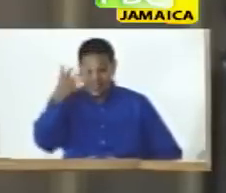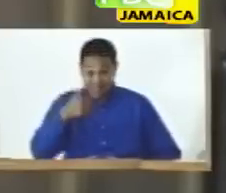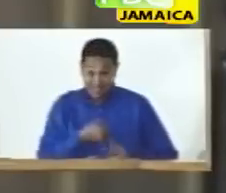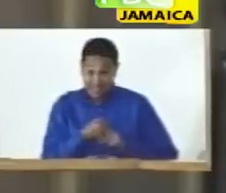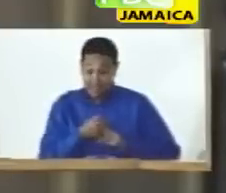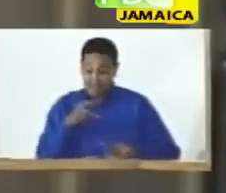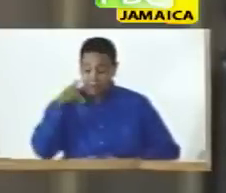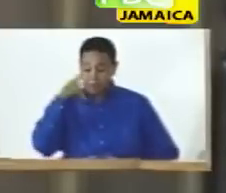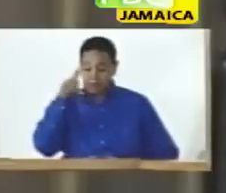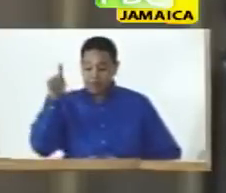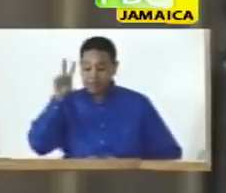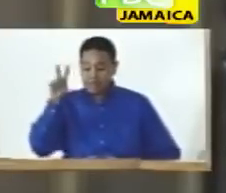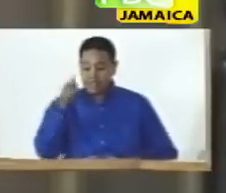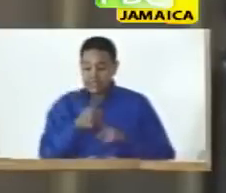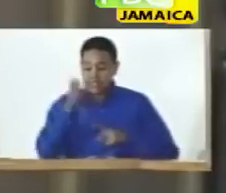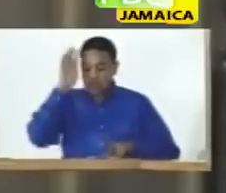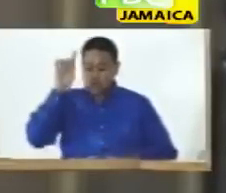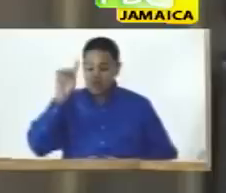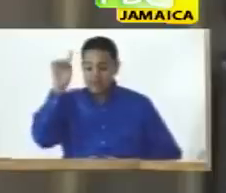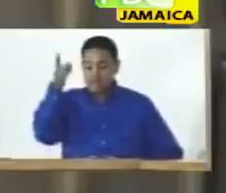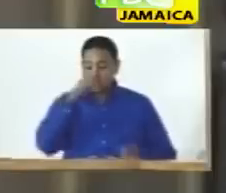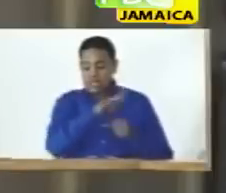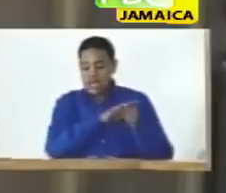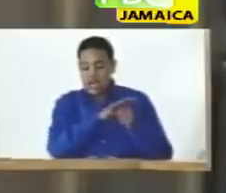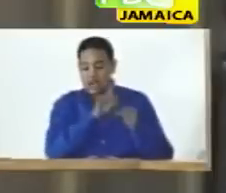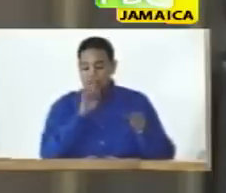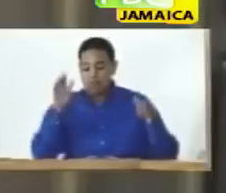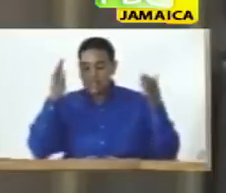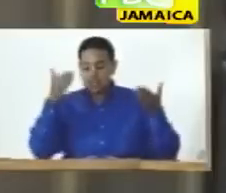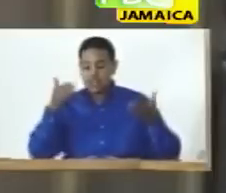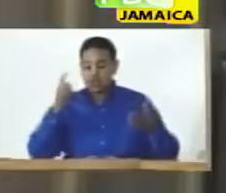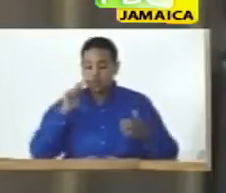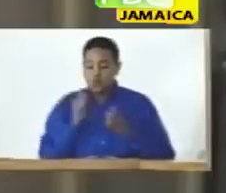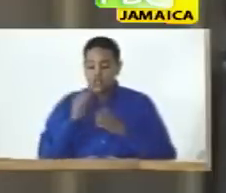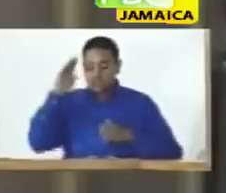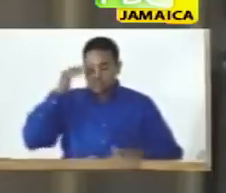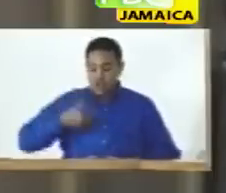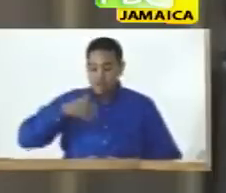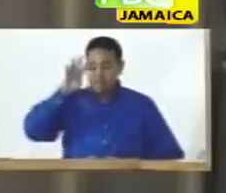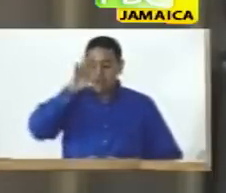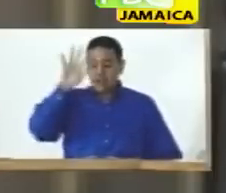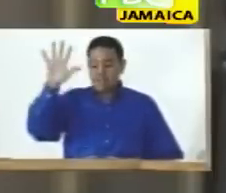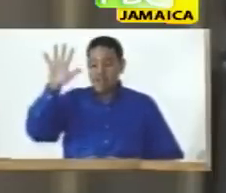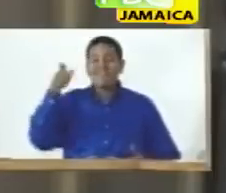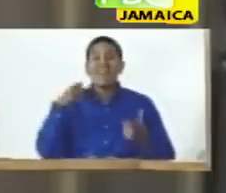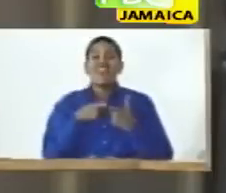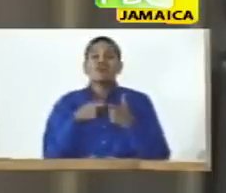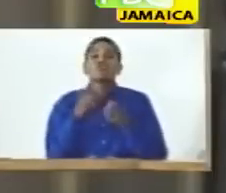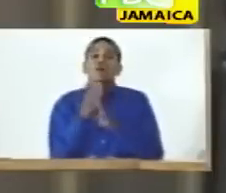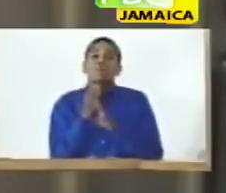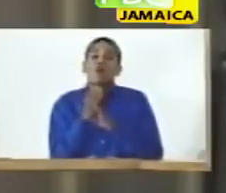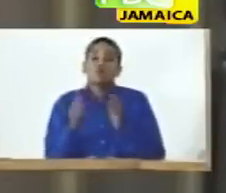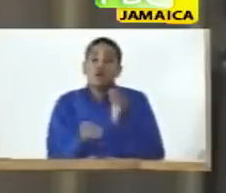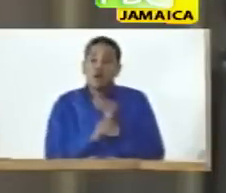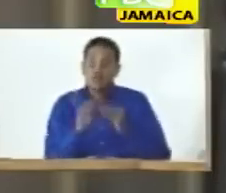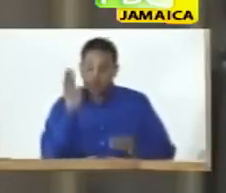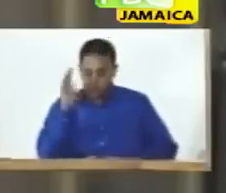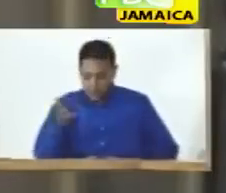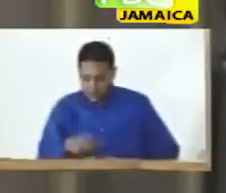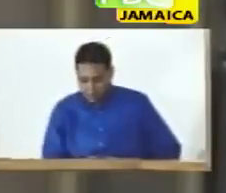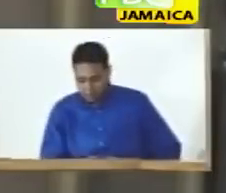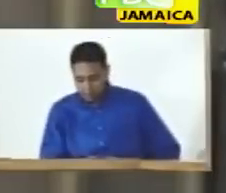passenger fleet will be the first area for attention with the introduction of 45 electric buses.